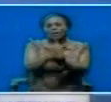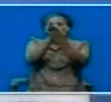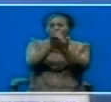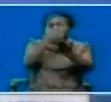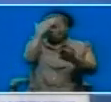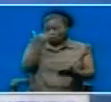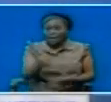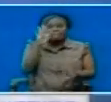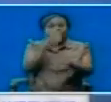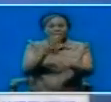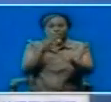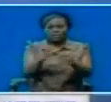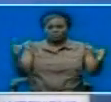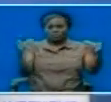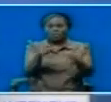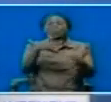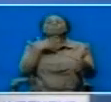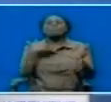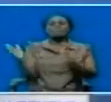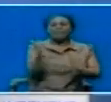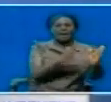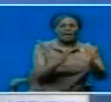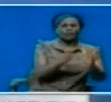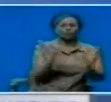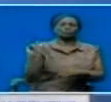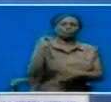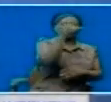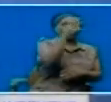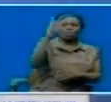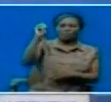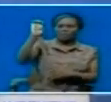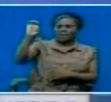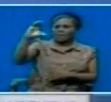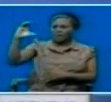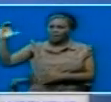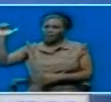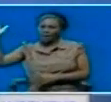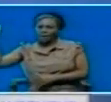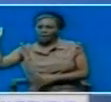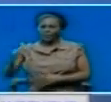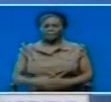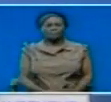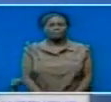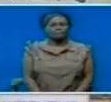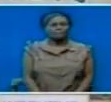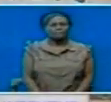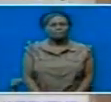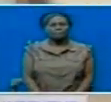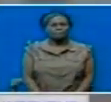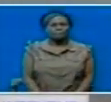given that a number of residents are preparing for a pilgrimage to Mecca. Kathryn Omwandho reports.